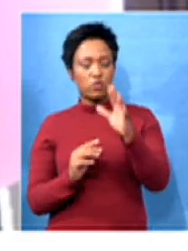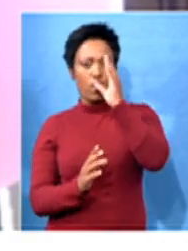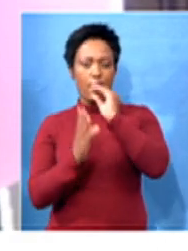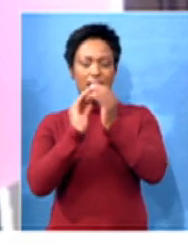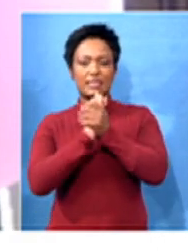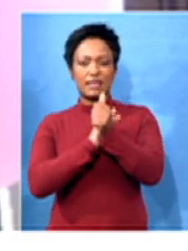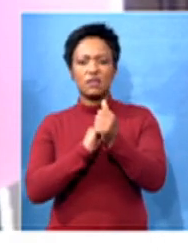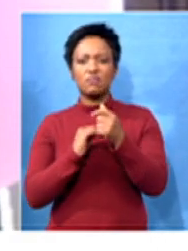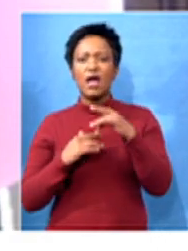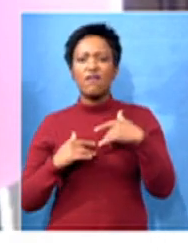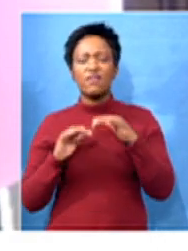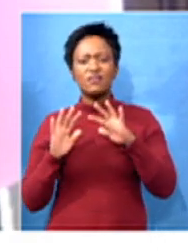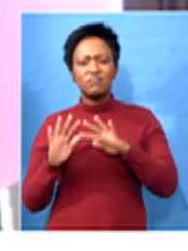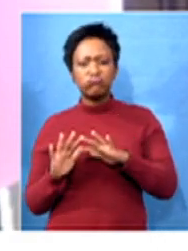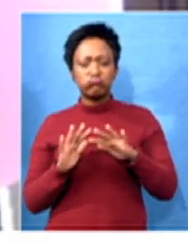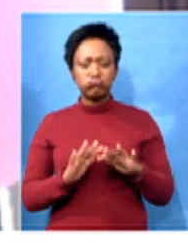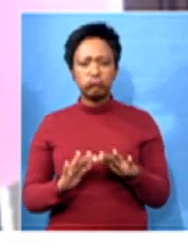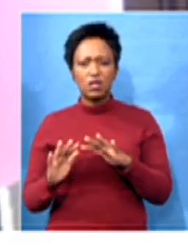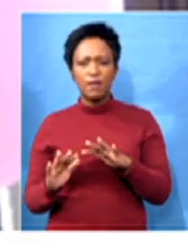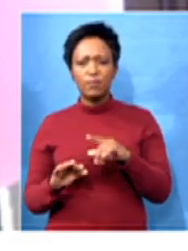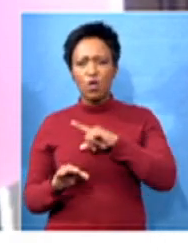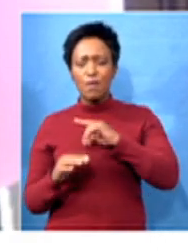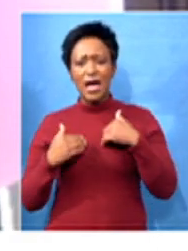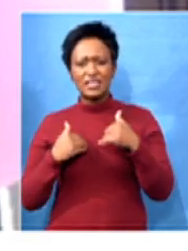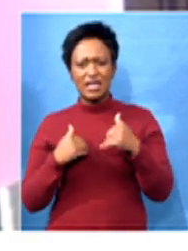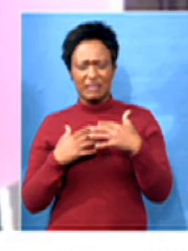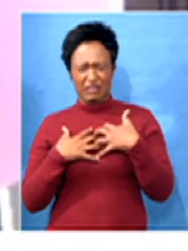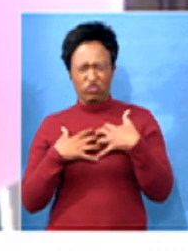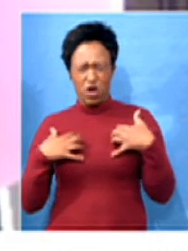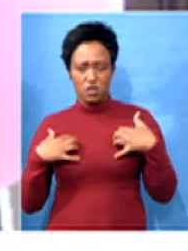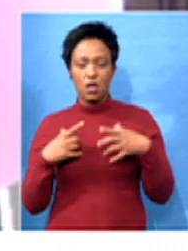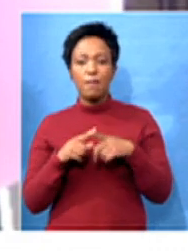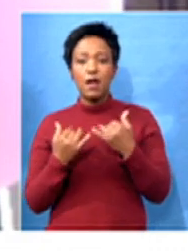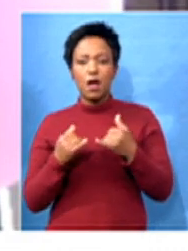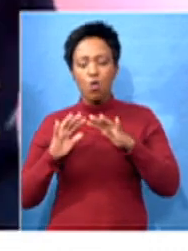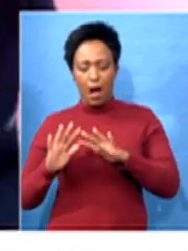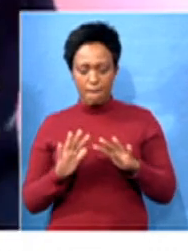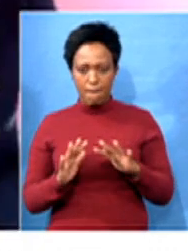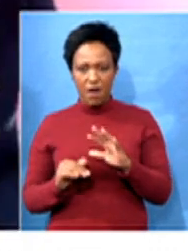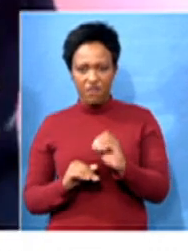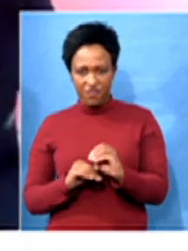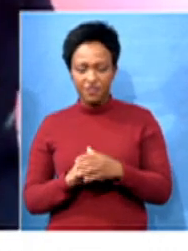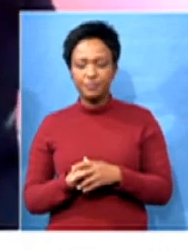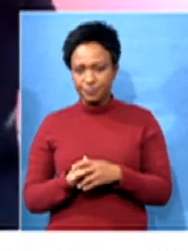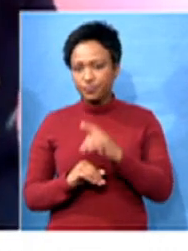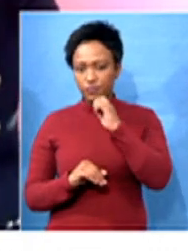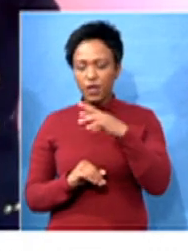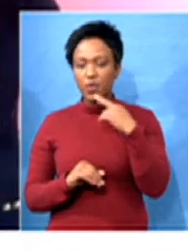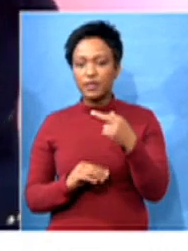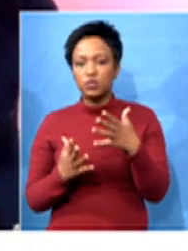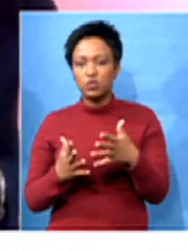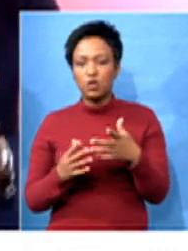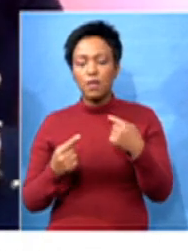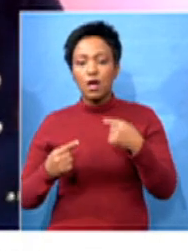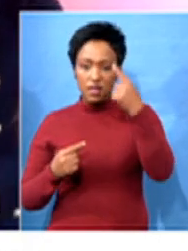and I feel calmer. Yeah, I started off very stressed, but now I feel very calm. You know, it is a new norm. It is a new reality. I think all of us